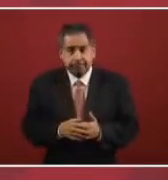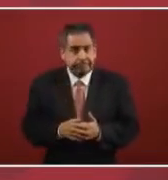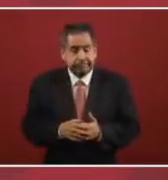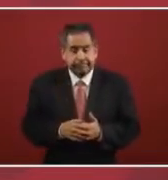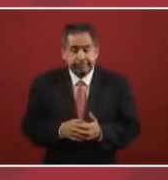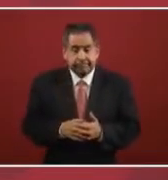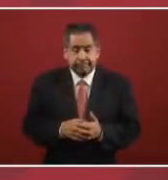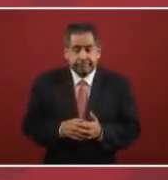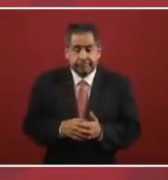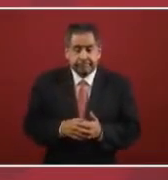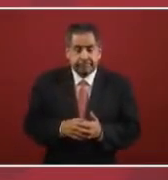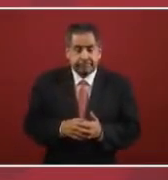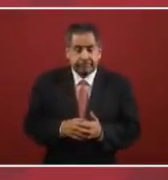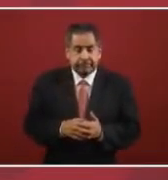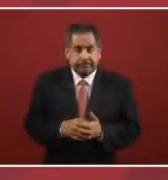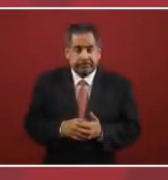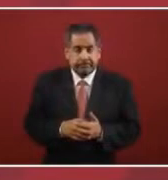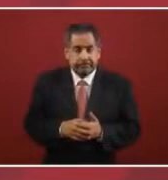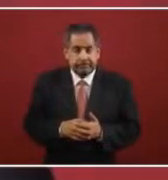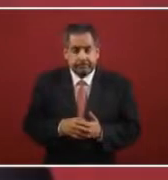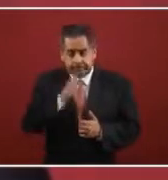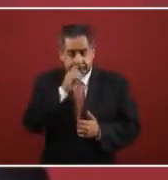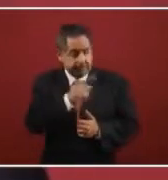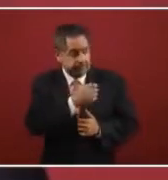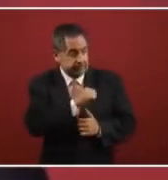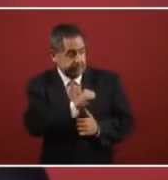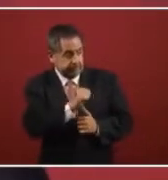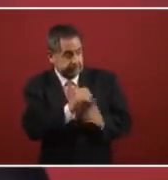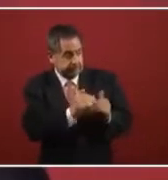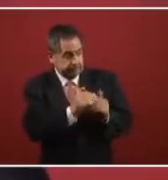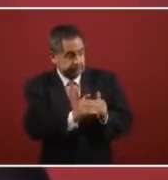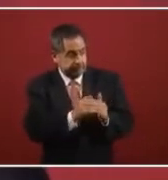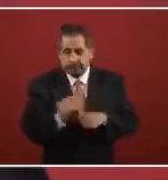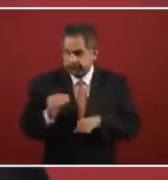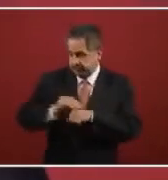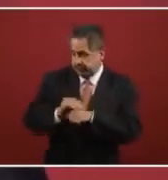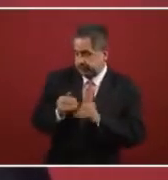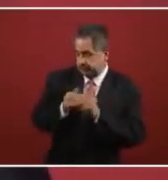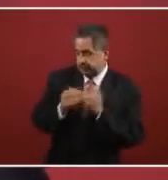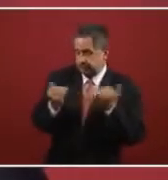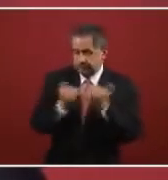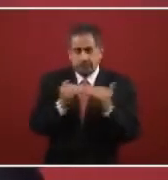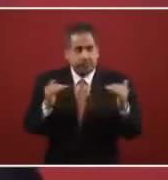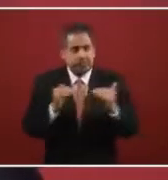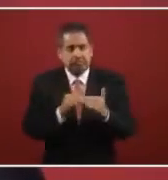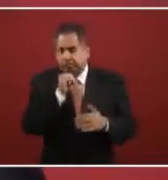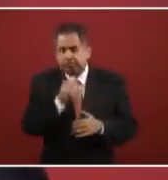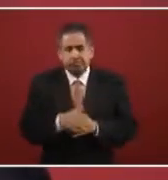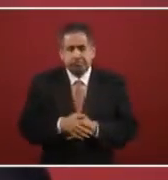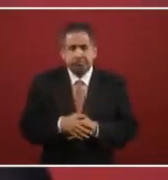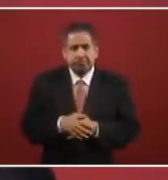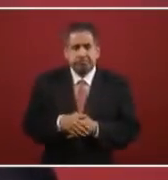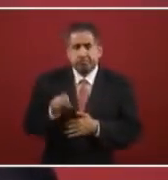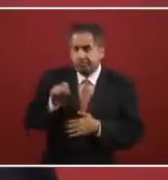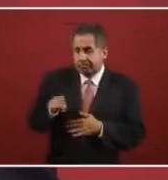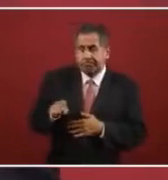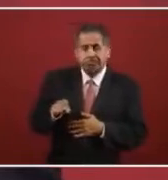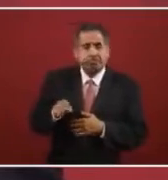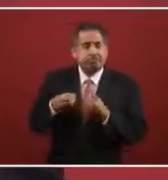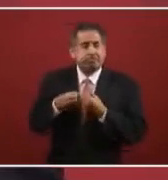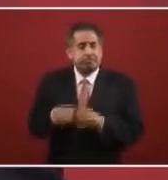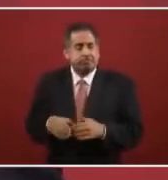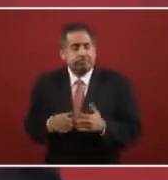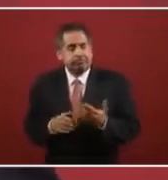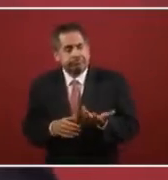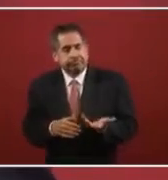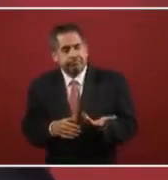index de inflación of inflation index. en términos reales So in real terms, they